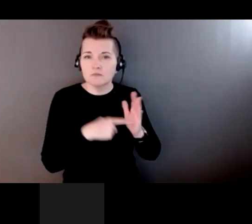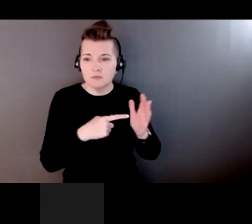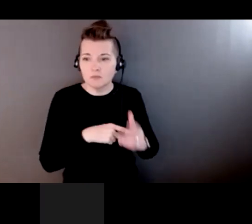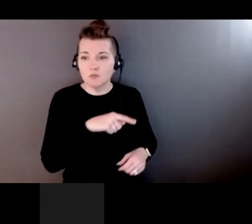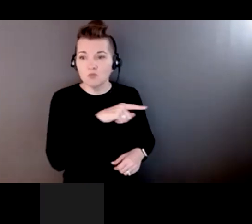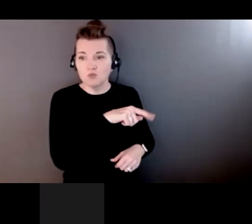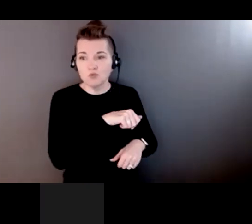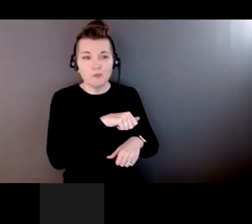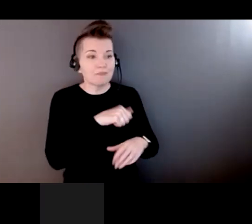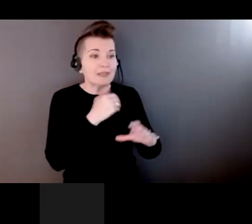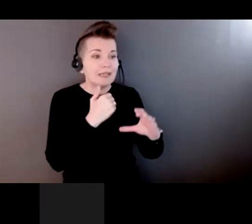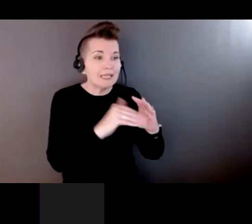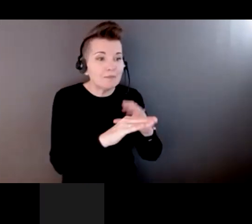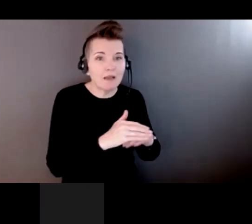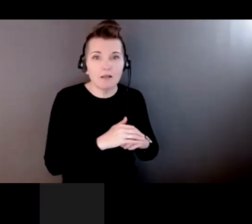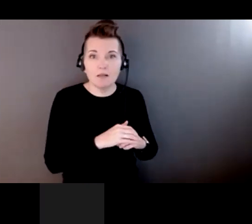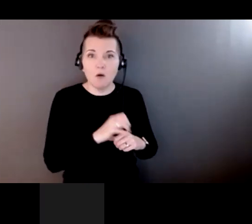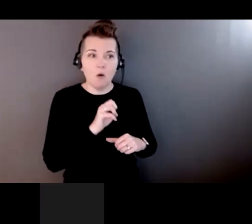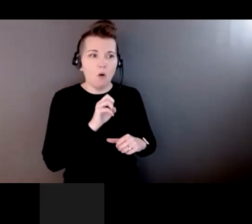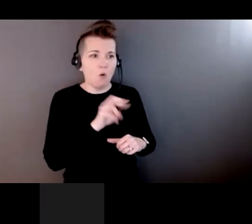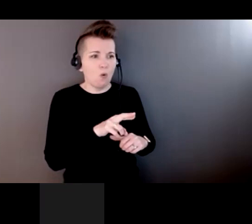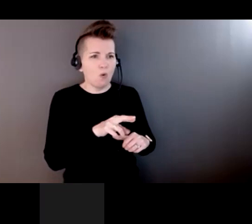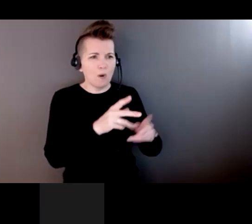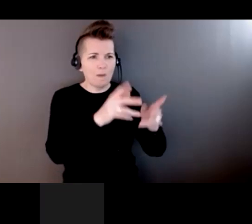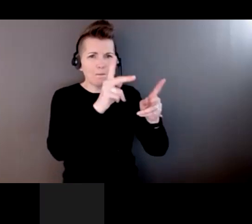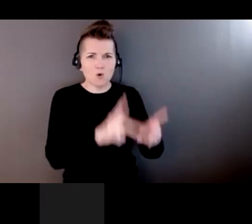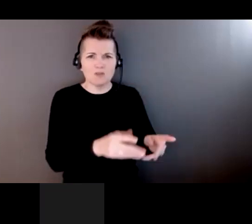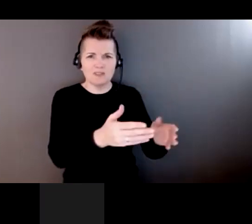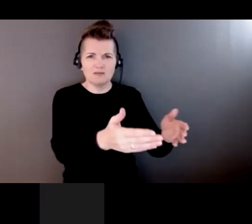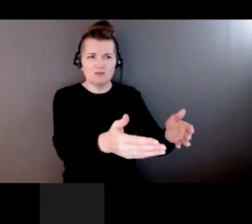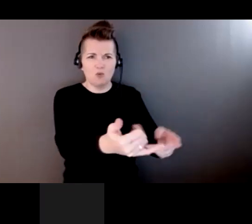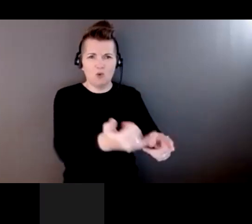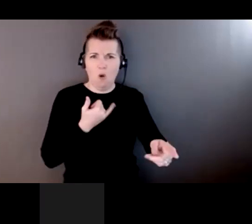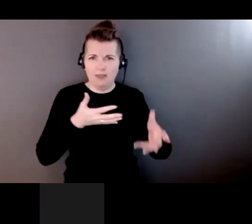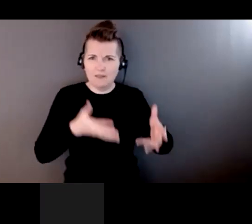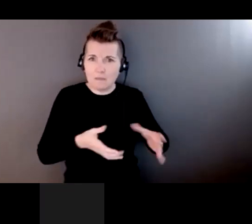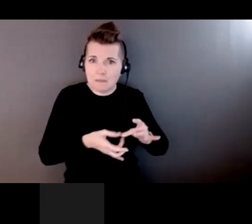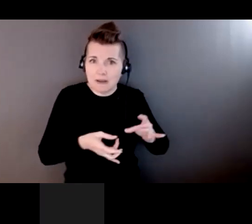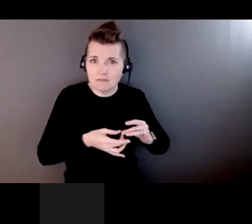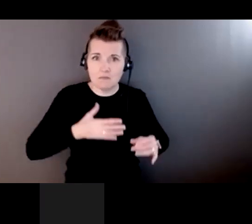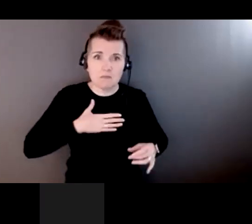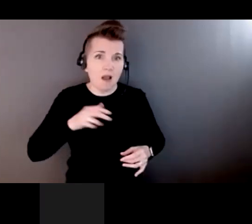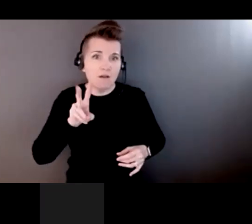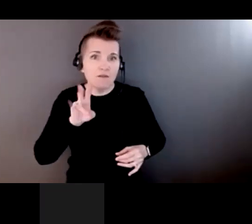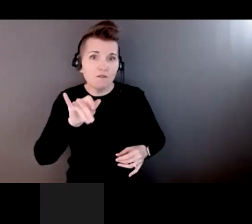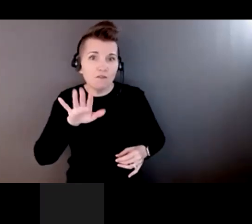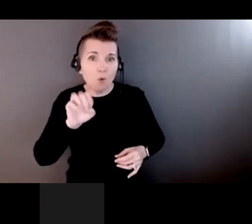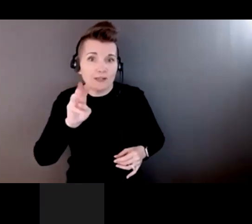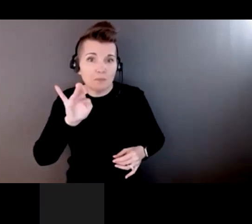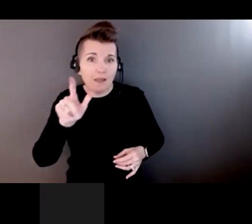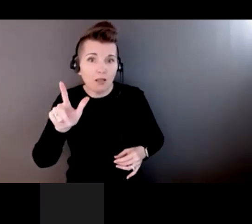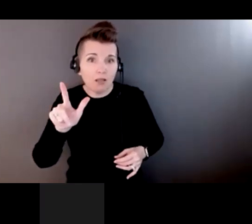them. Maybe somebody's left you a voicemail. Those can all be pieces of evidence. Keeping those is